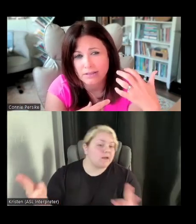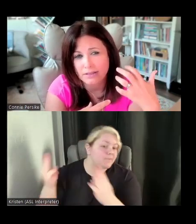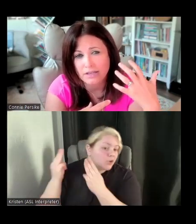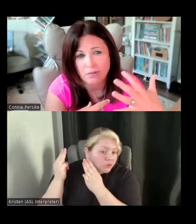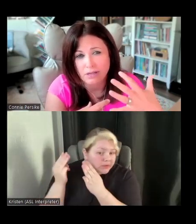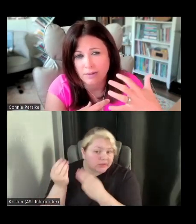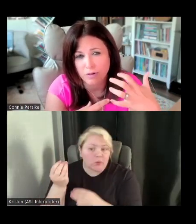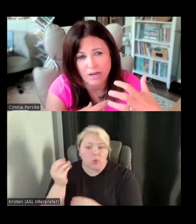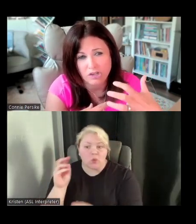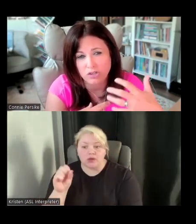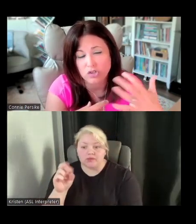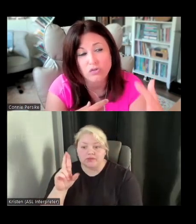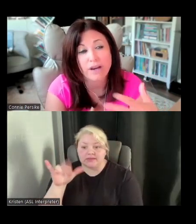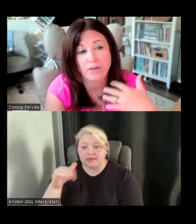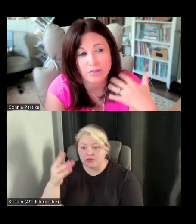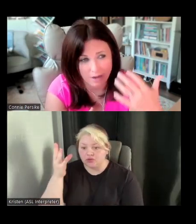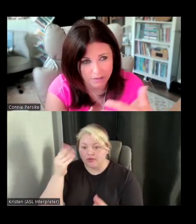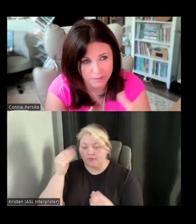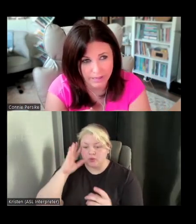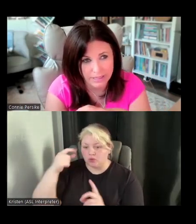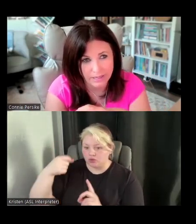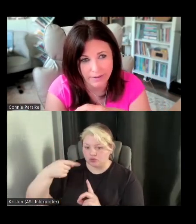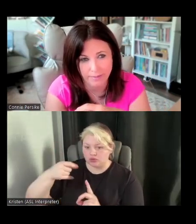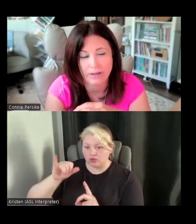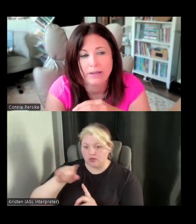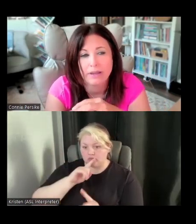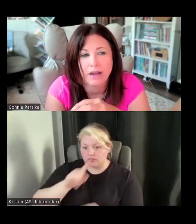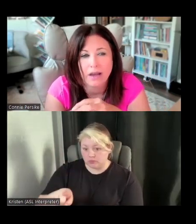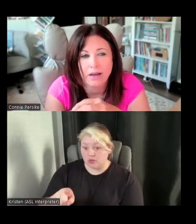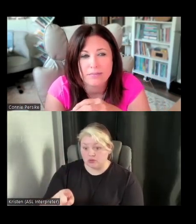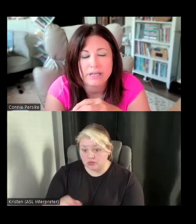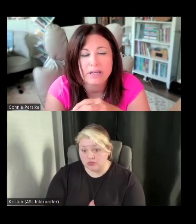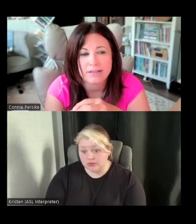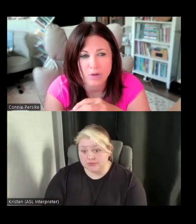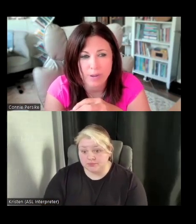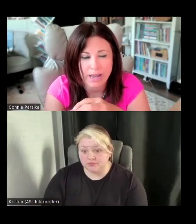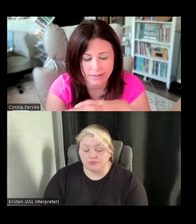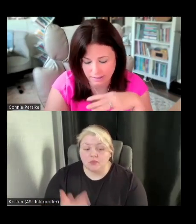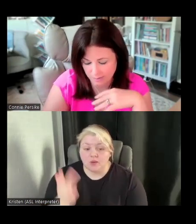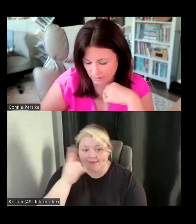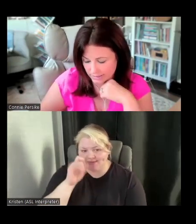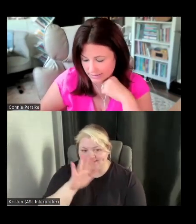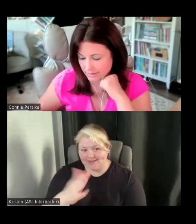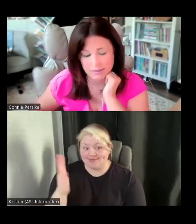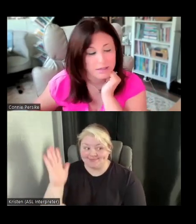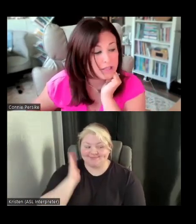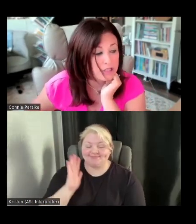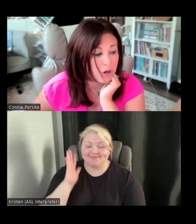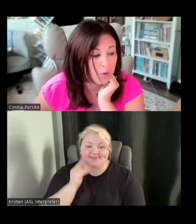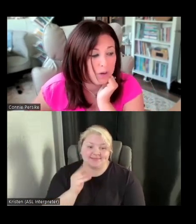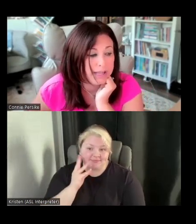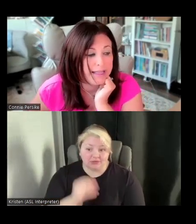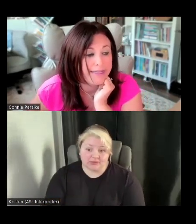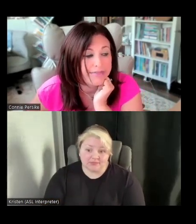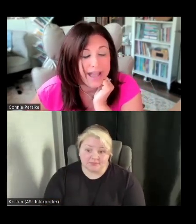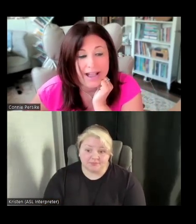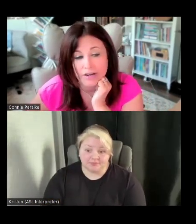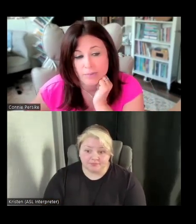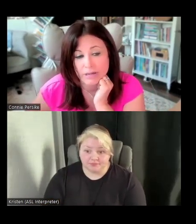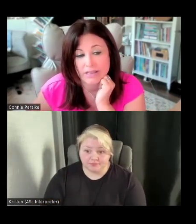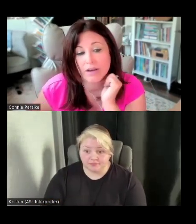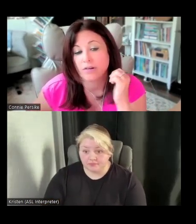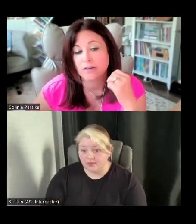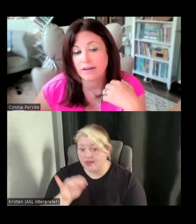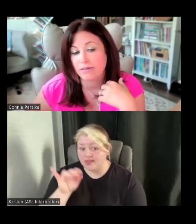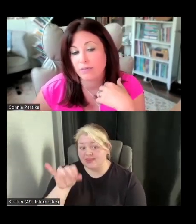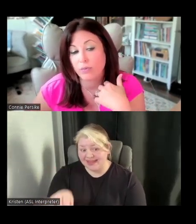sensory information triggers that response in them because of their past experiences. So that could